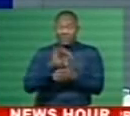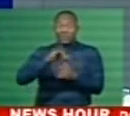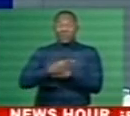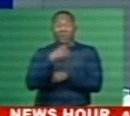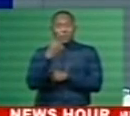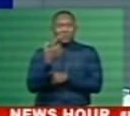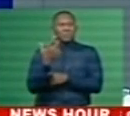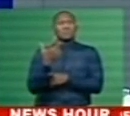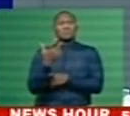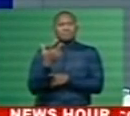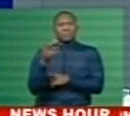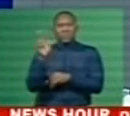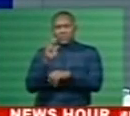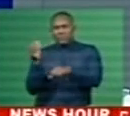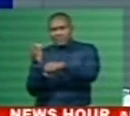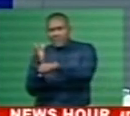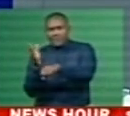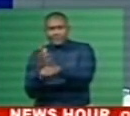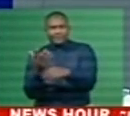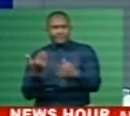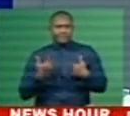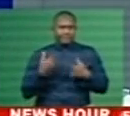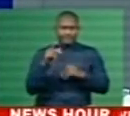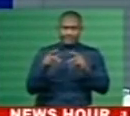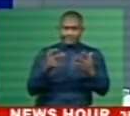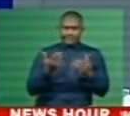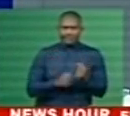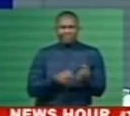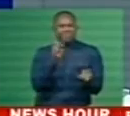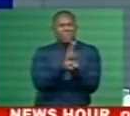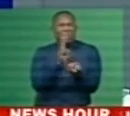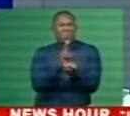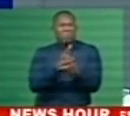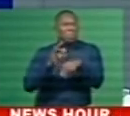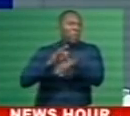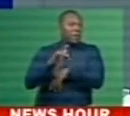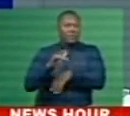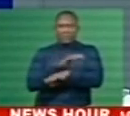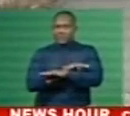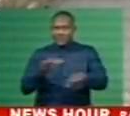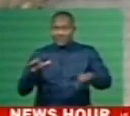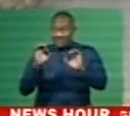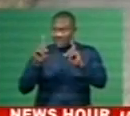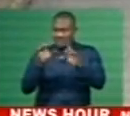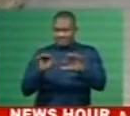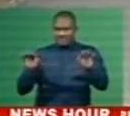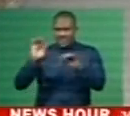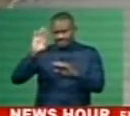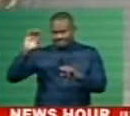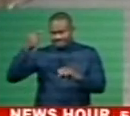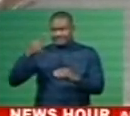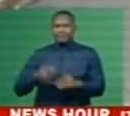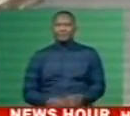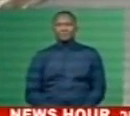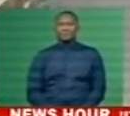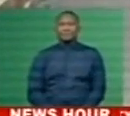was used to advise the youth to stay away from early sex and take their education seriously. This